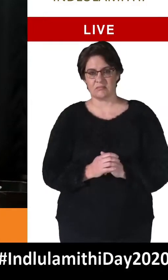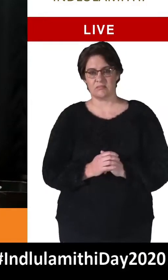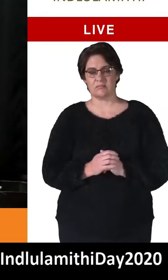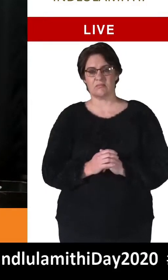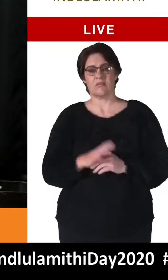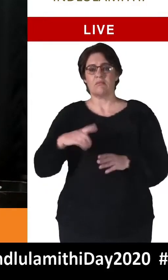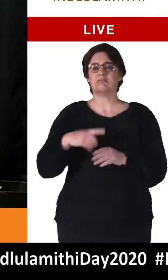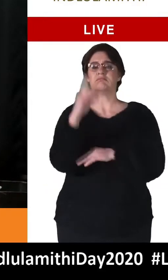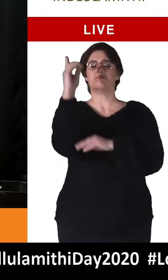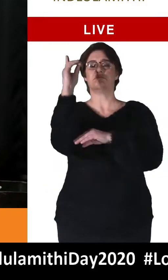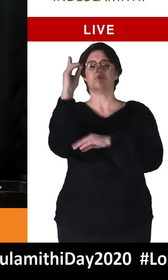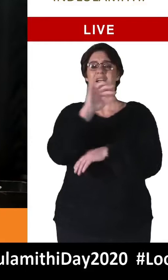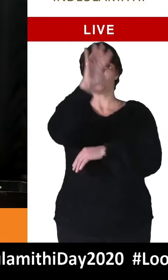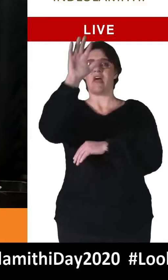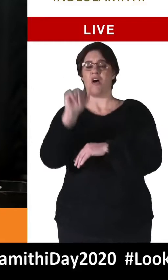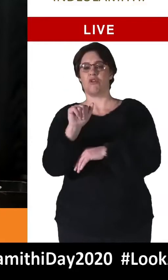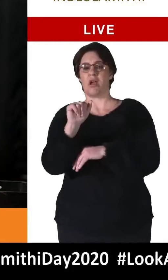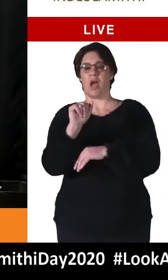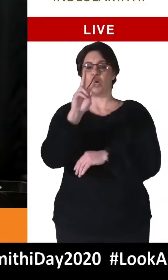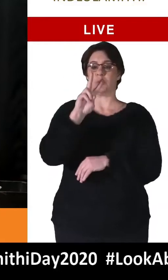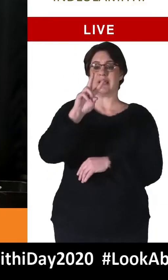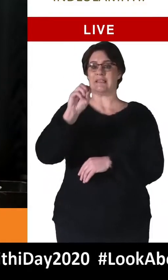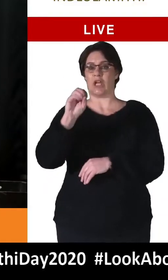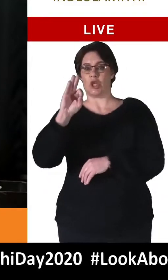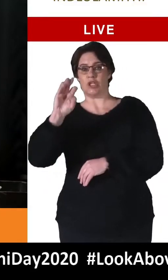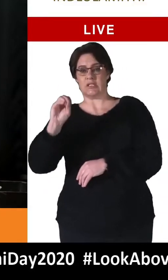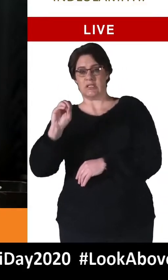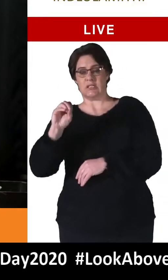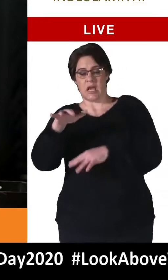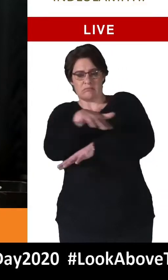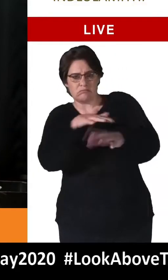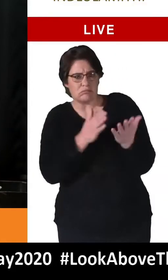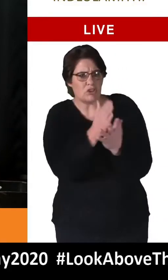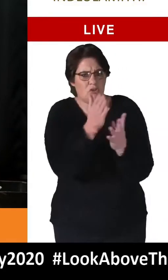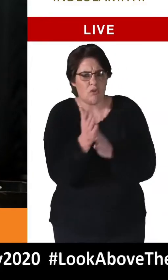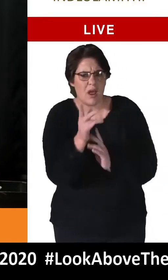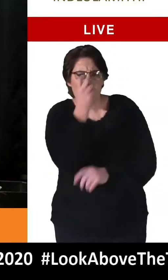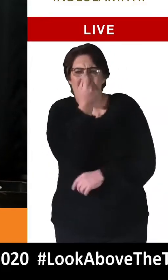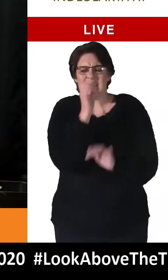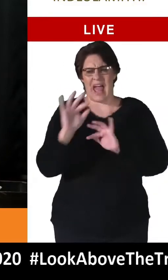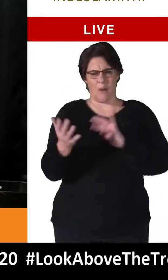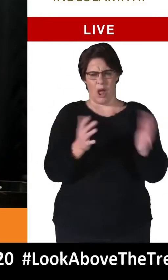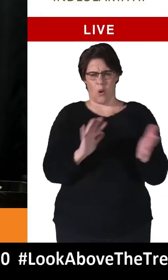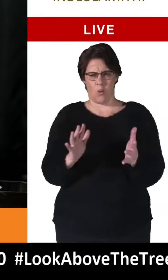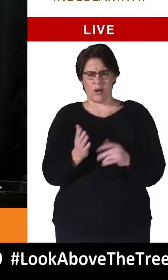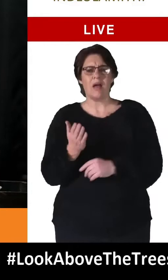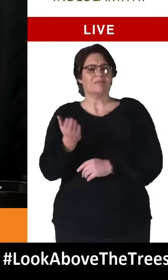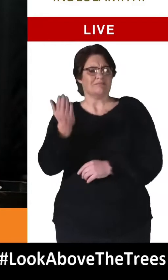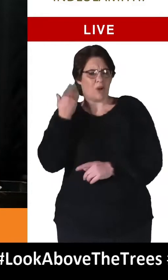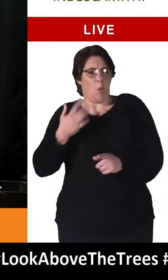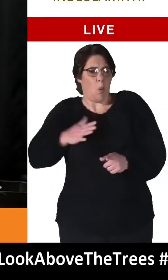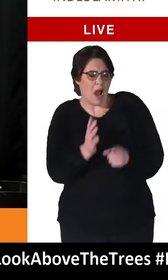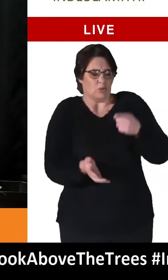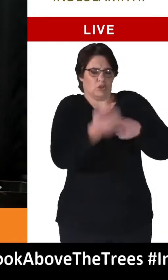the Indlulamithi South Africa Scenarios 2030 can be understood in terms of what we set out to